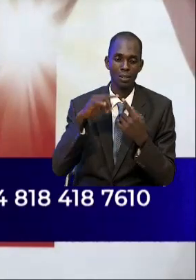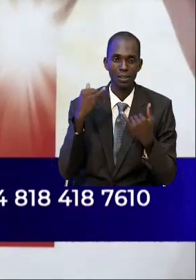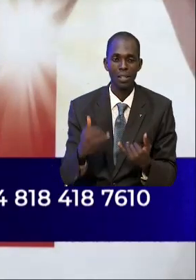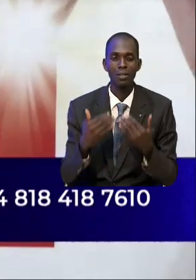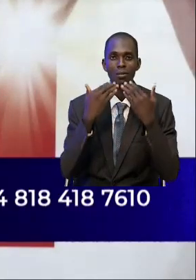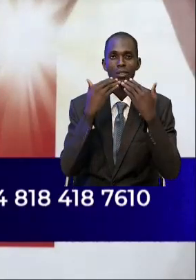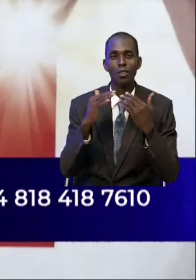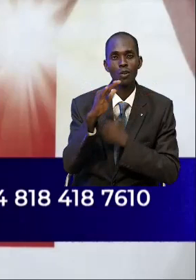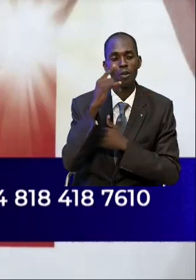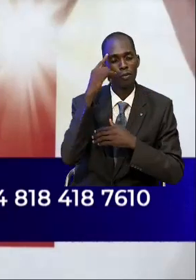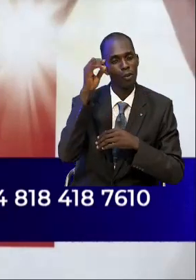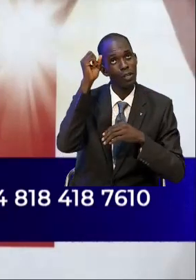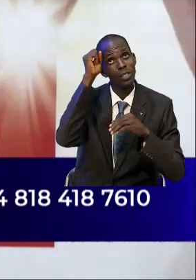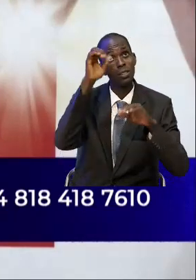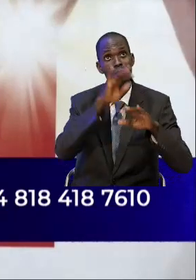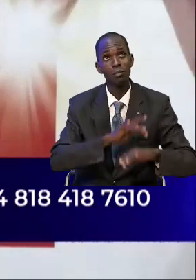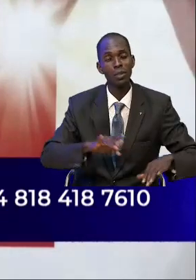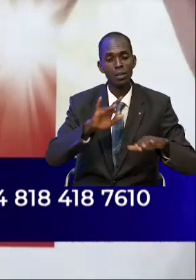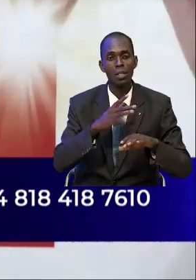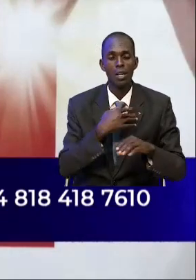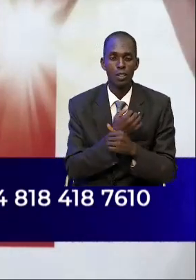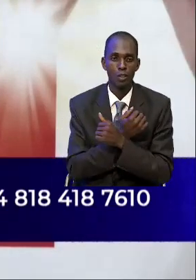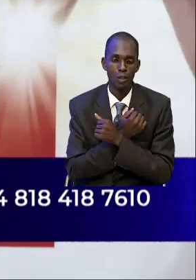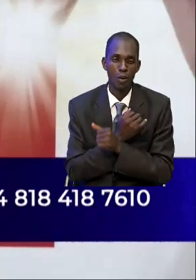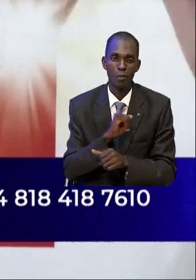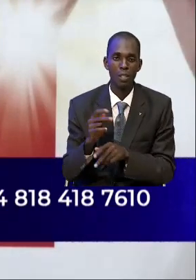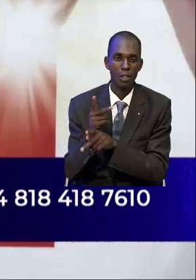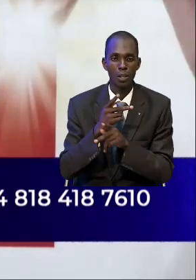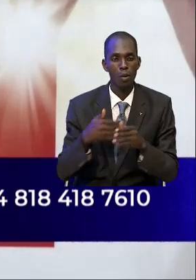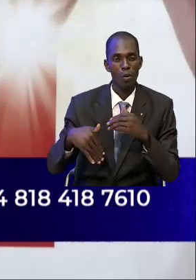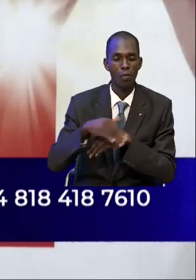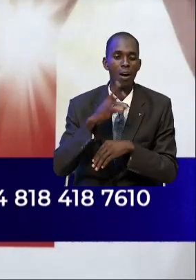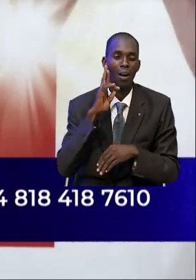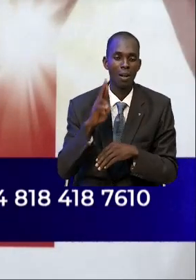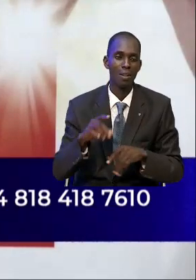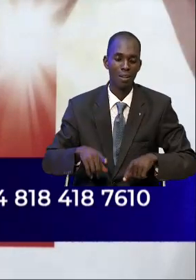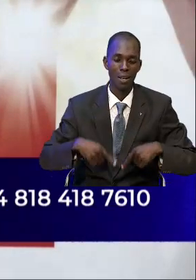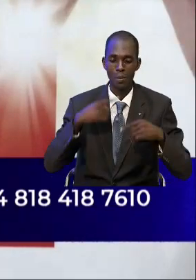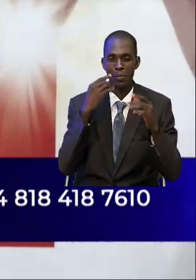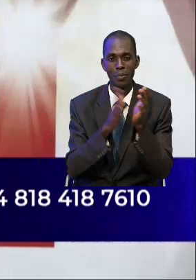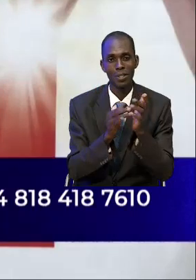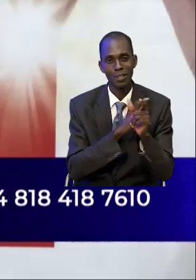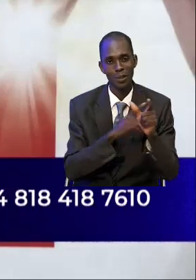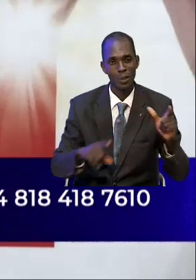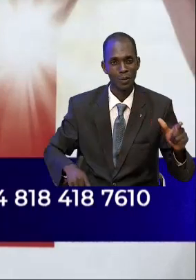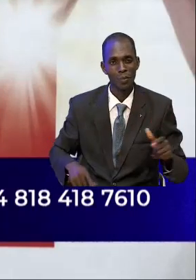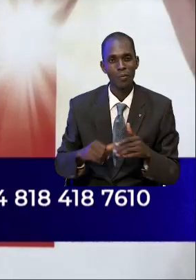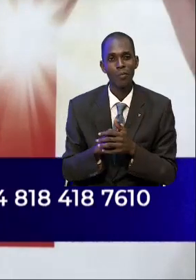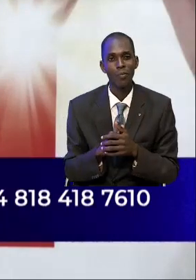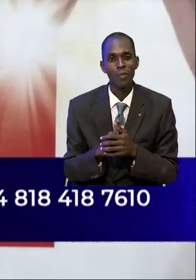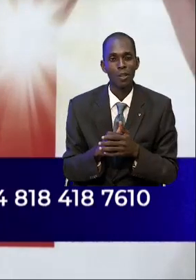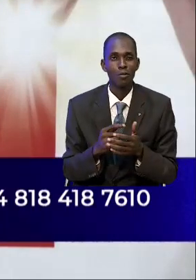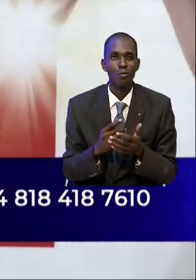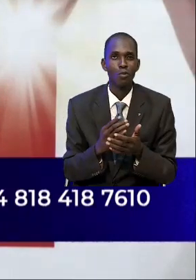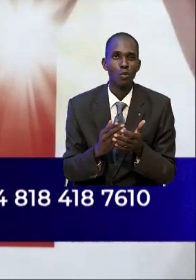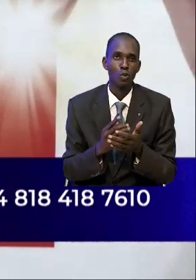has been keeping me till now. And I want to give thanks to the Lord for his mercies and loving care over my life.